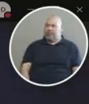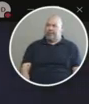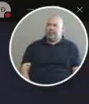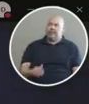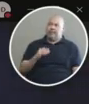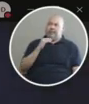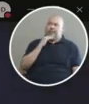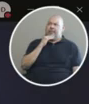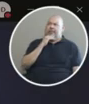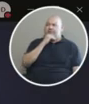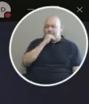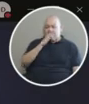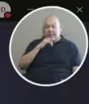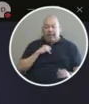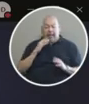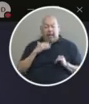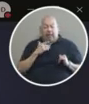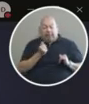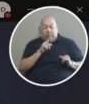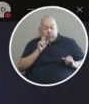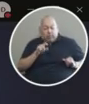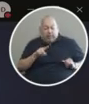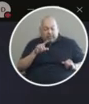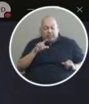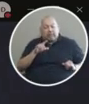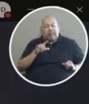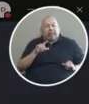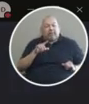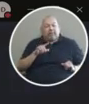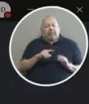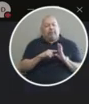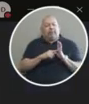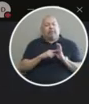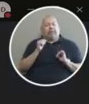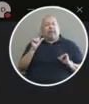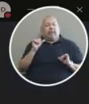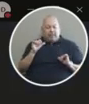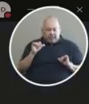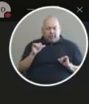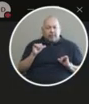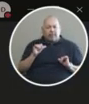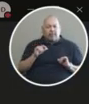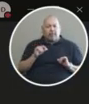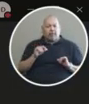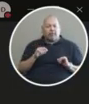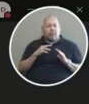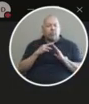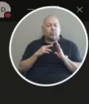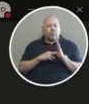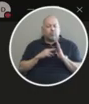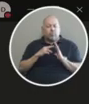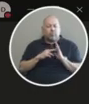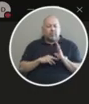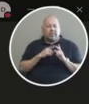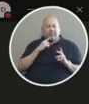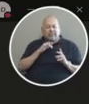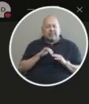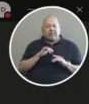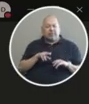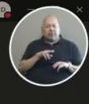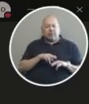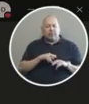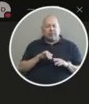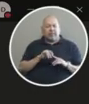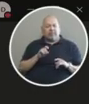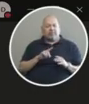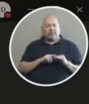Thank you so much, Mayor. I have a couple questions on the Exhibit A on the guidelines. And it does say, of course, that